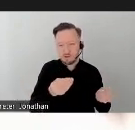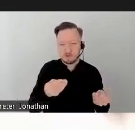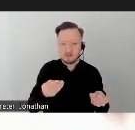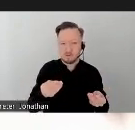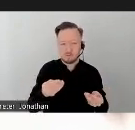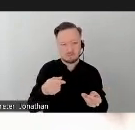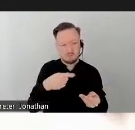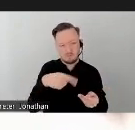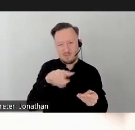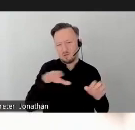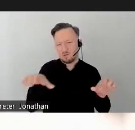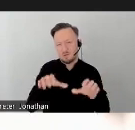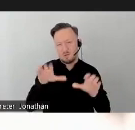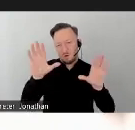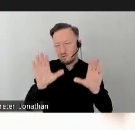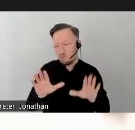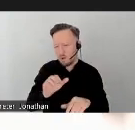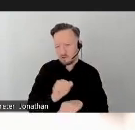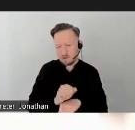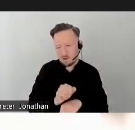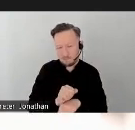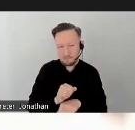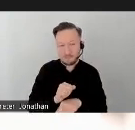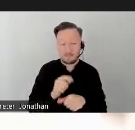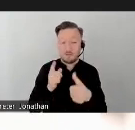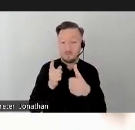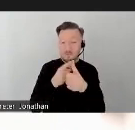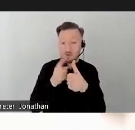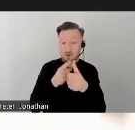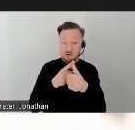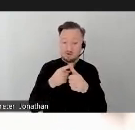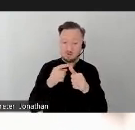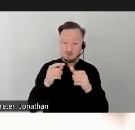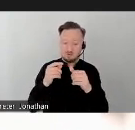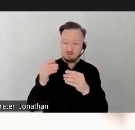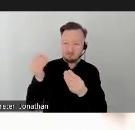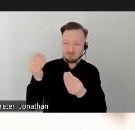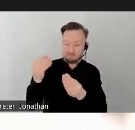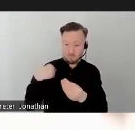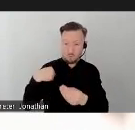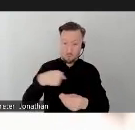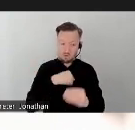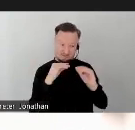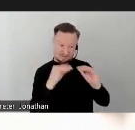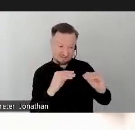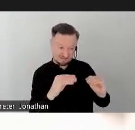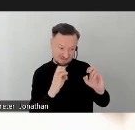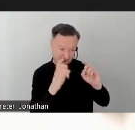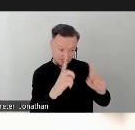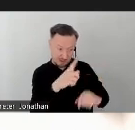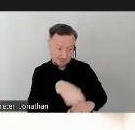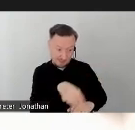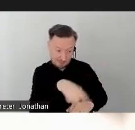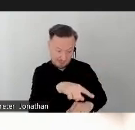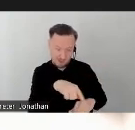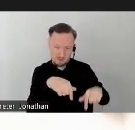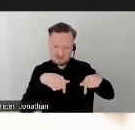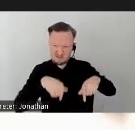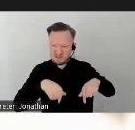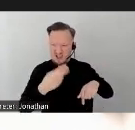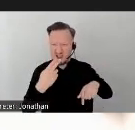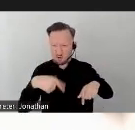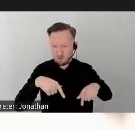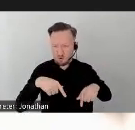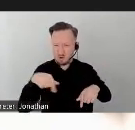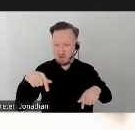really doing a great job. First, receiving education and information from us at our headquarter location on